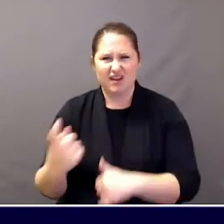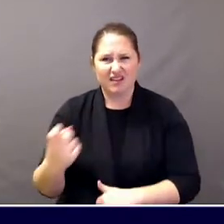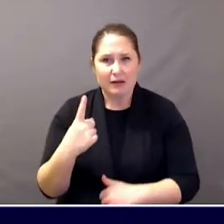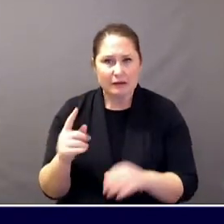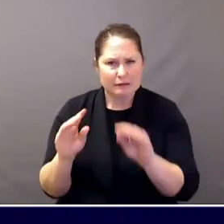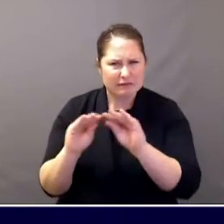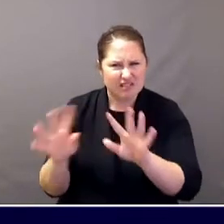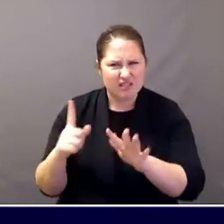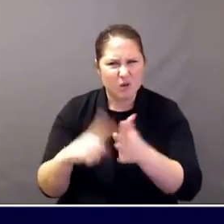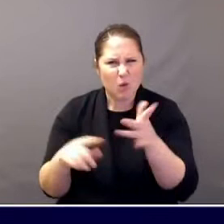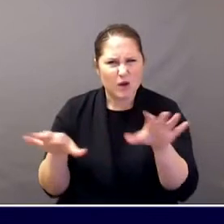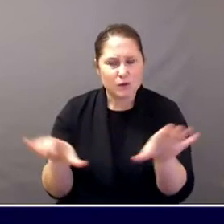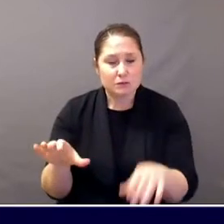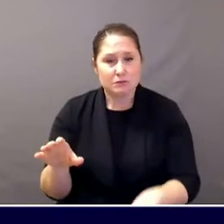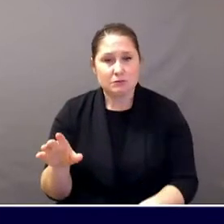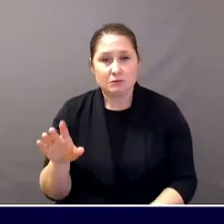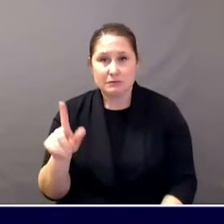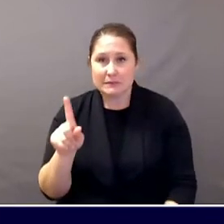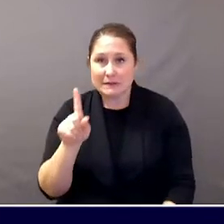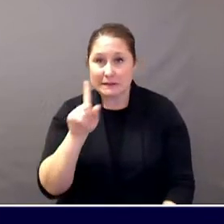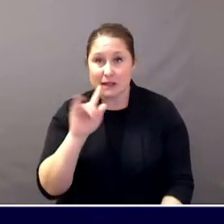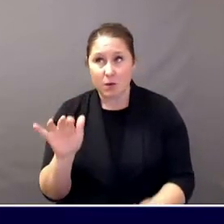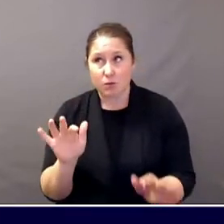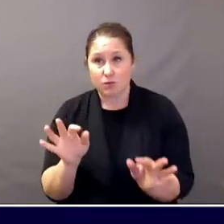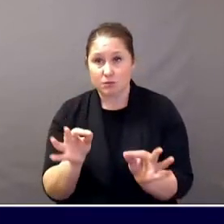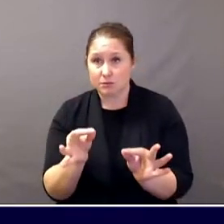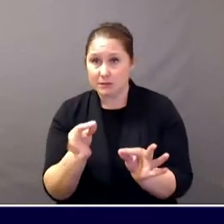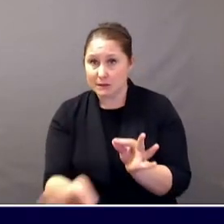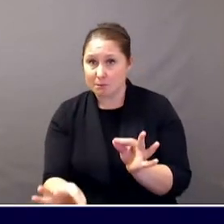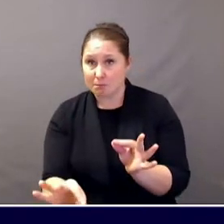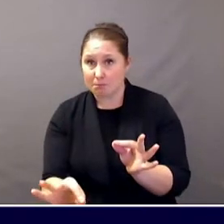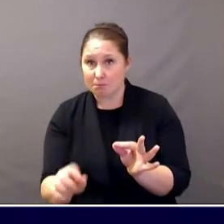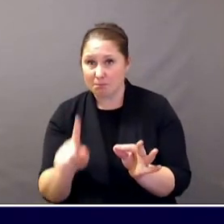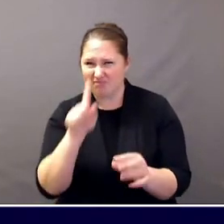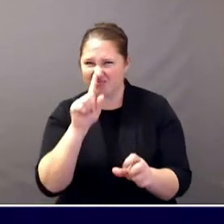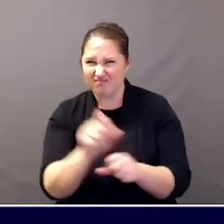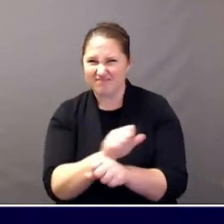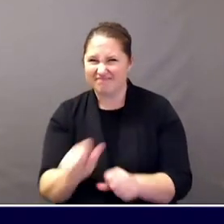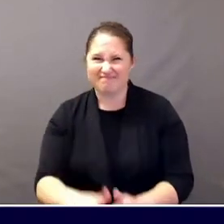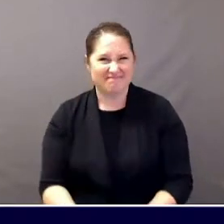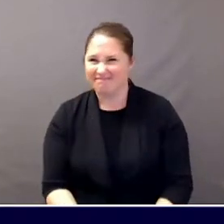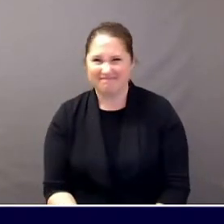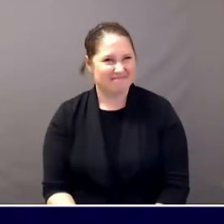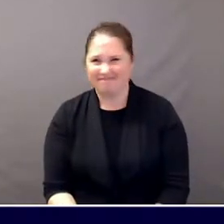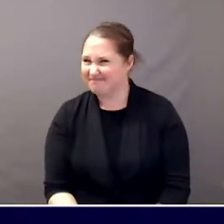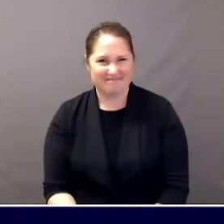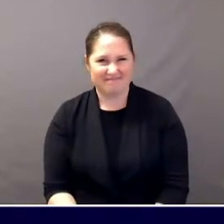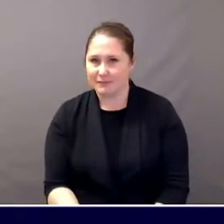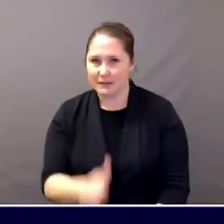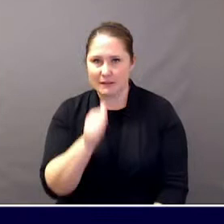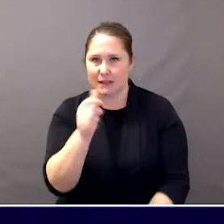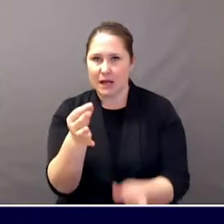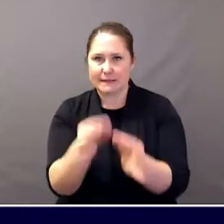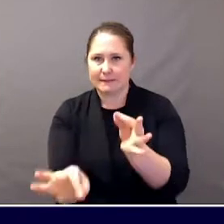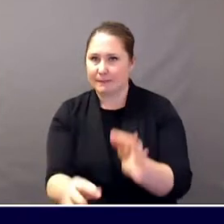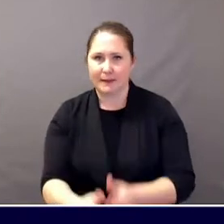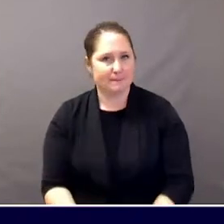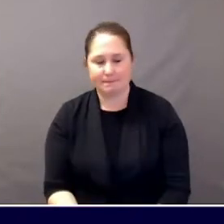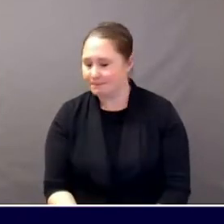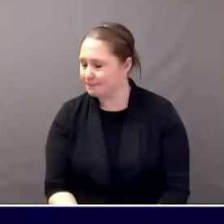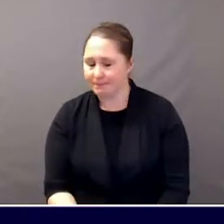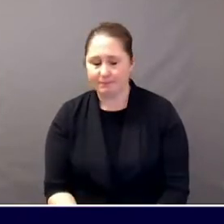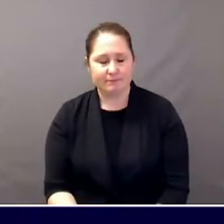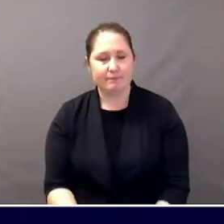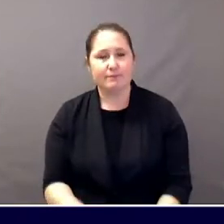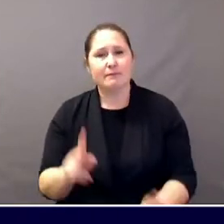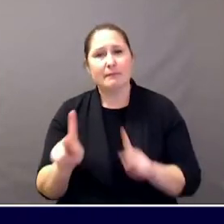may sound sort of simple what we're doing, but it's not. And I think of the population of Maine, and I think